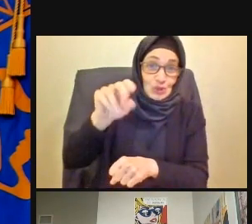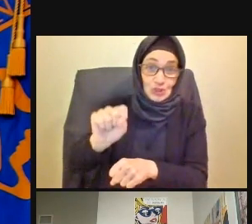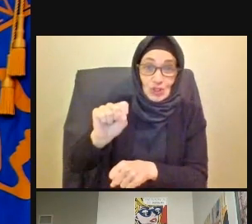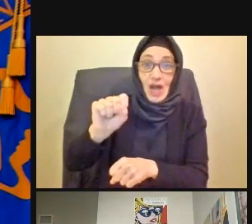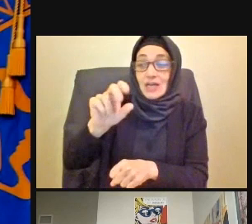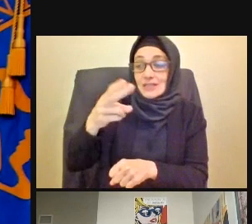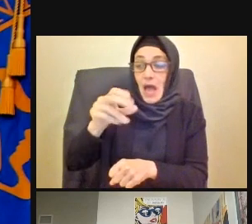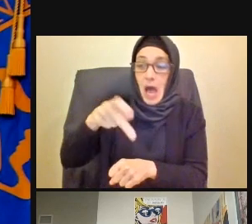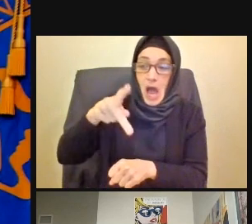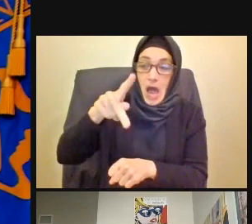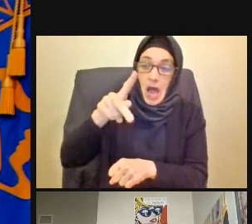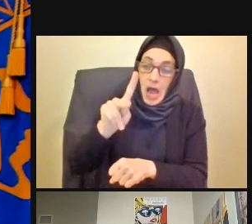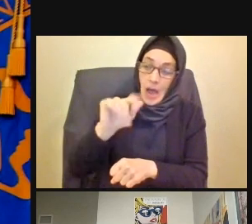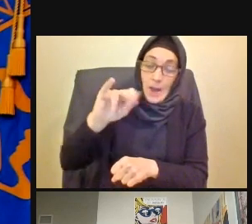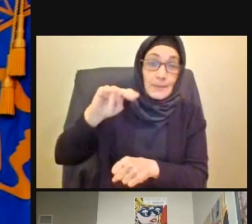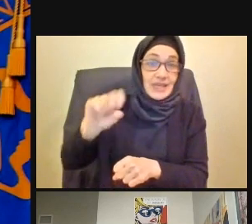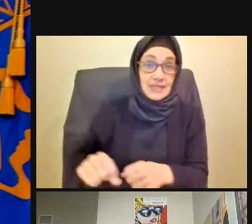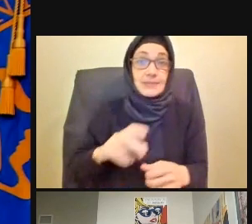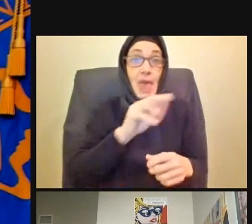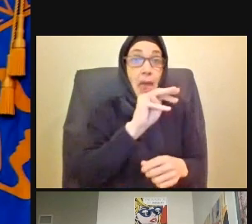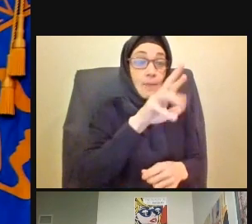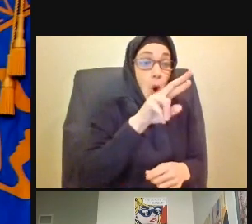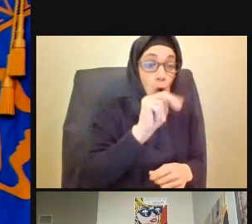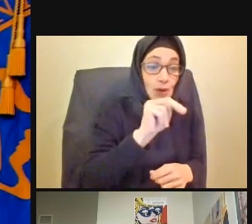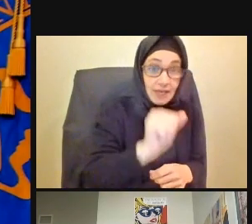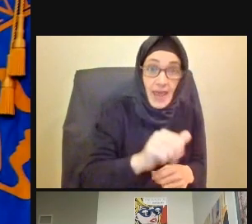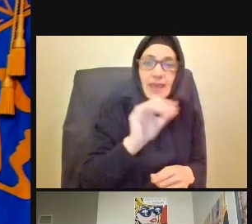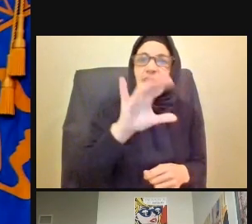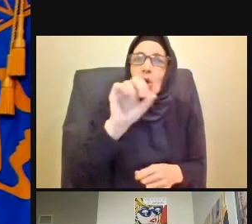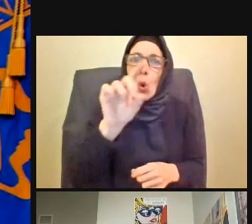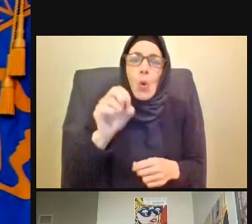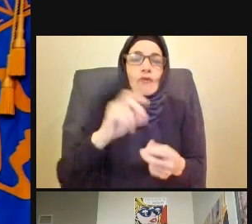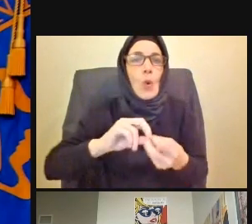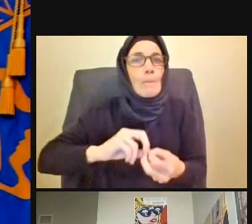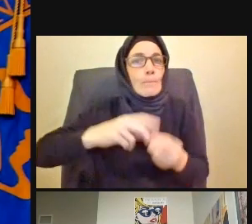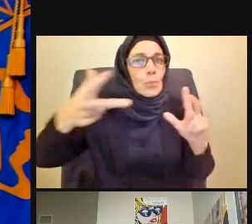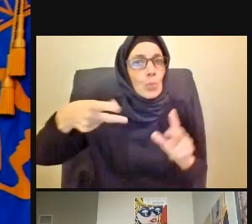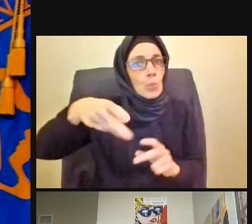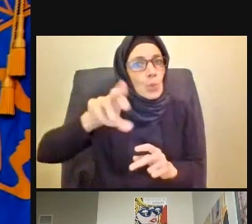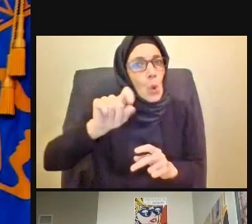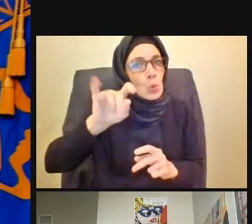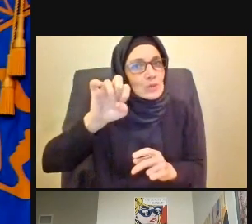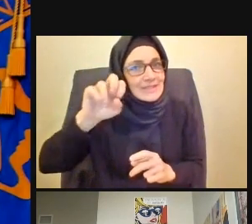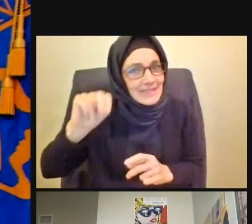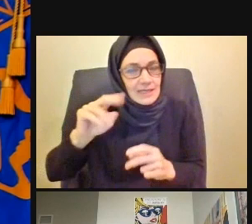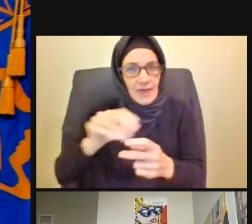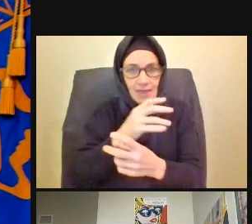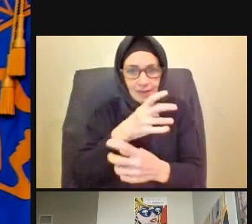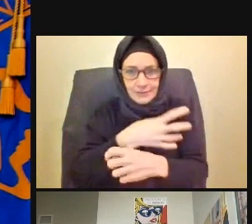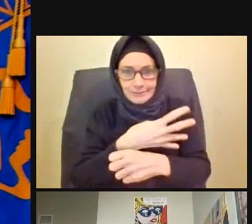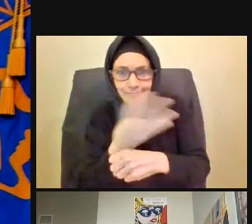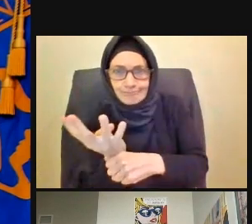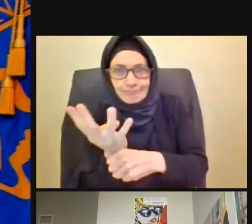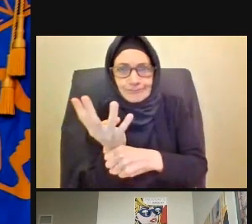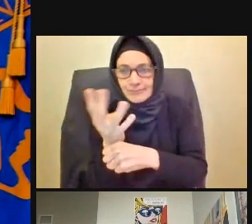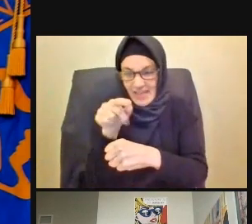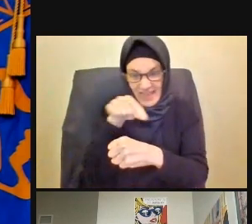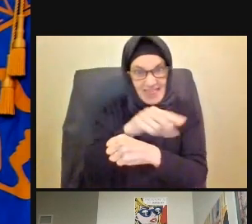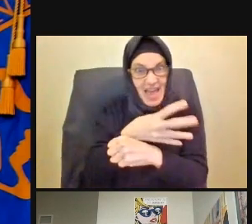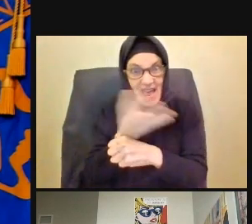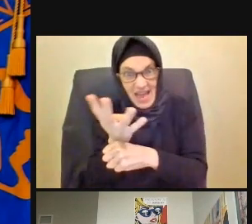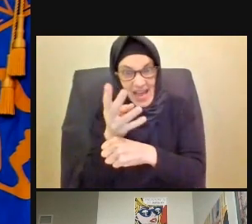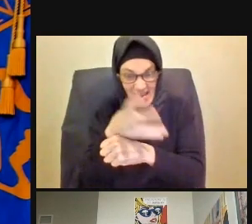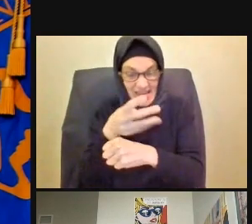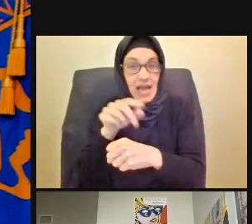protein. The protein is a very, very well understood, recognized spike protein, which binds to the ACE2 receptor.